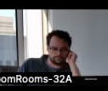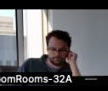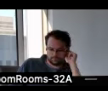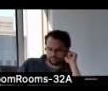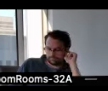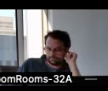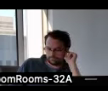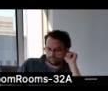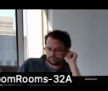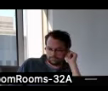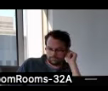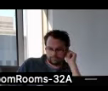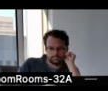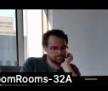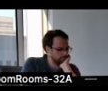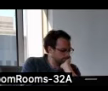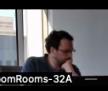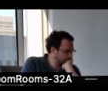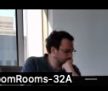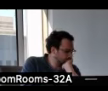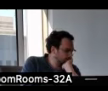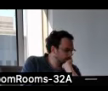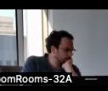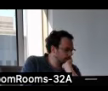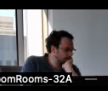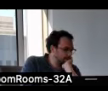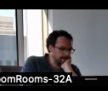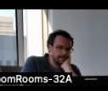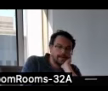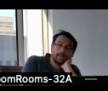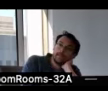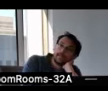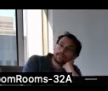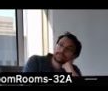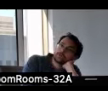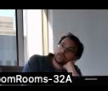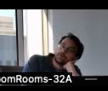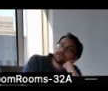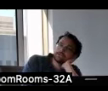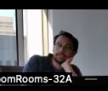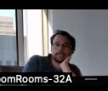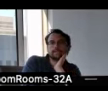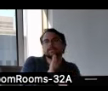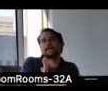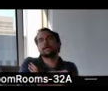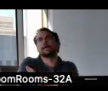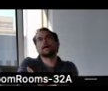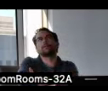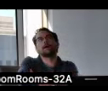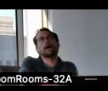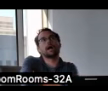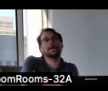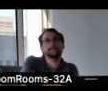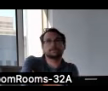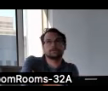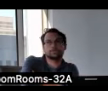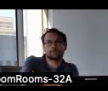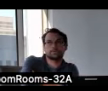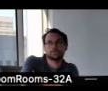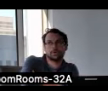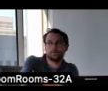a private foundation funder? Uh, that's a great question.